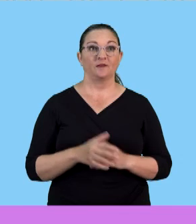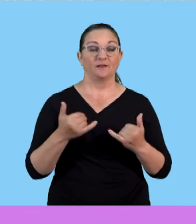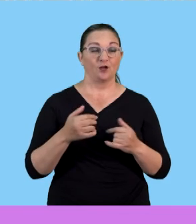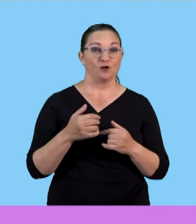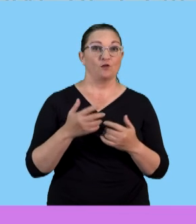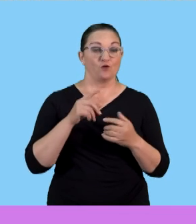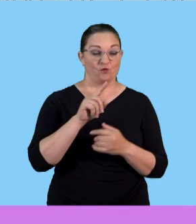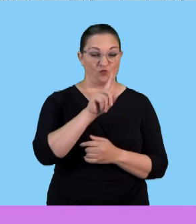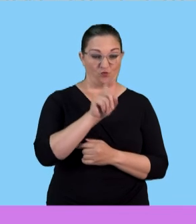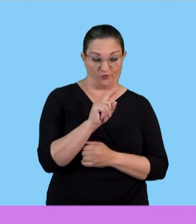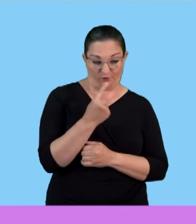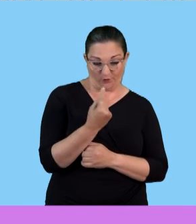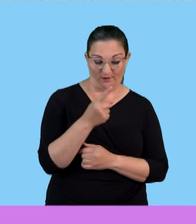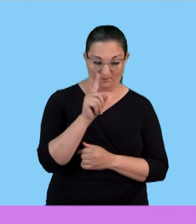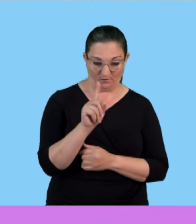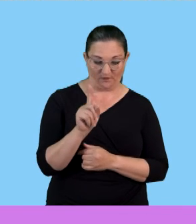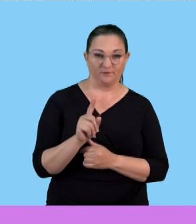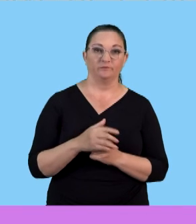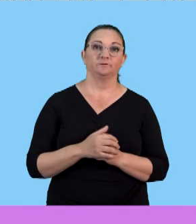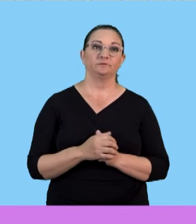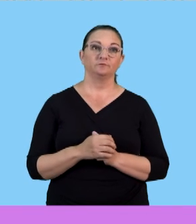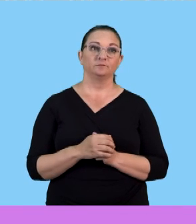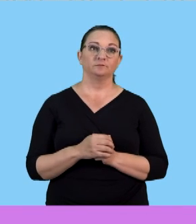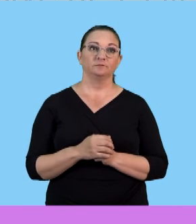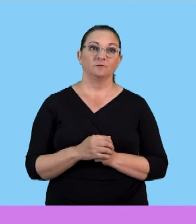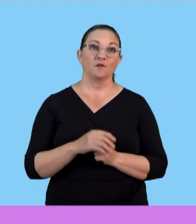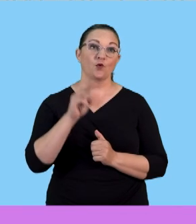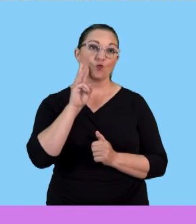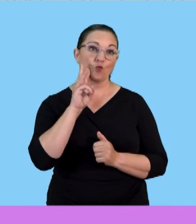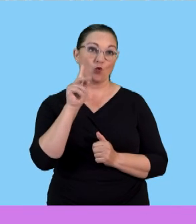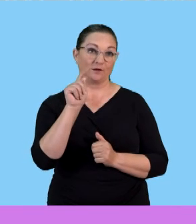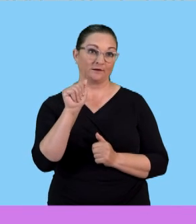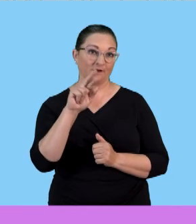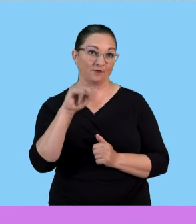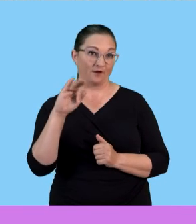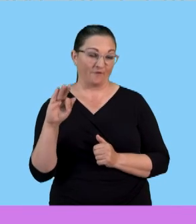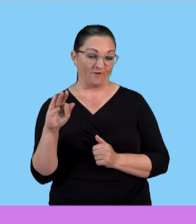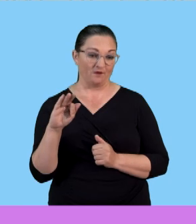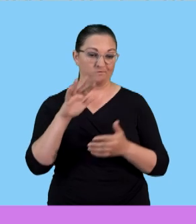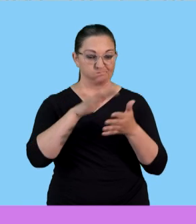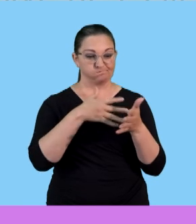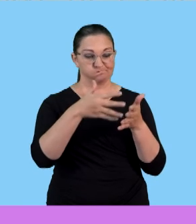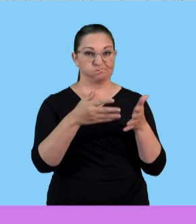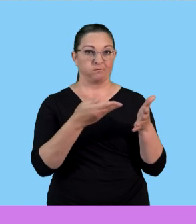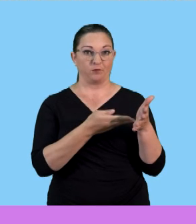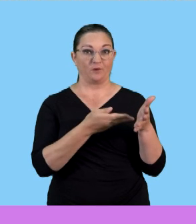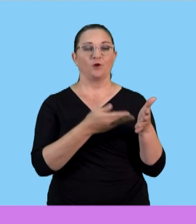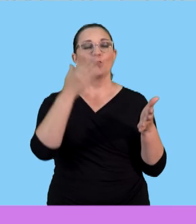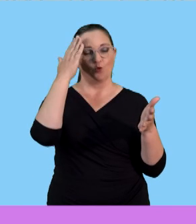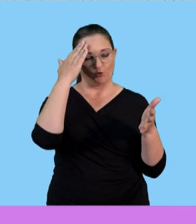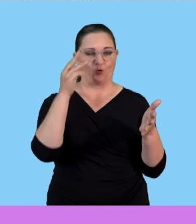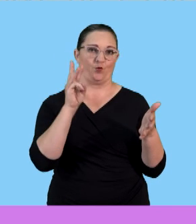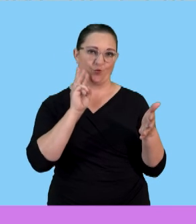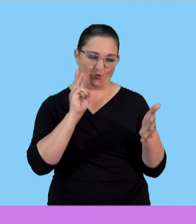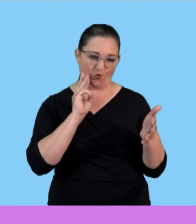Right, now our first question says, a water tariff table is given. So there we are, we have